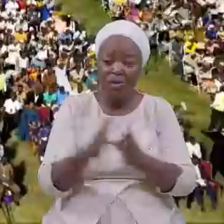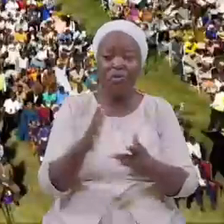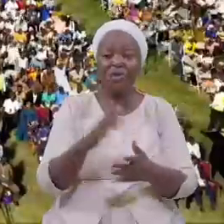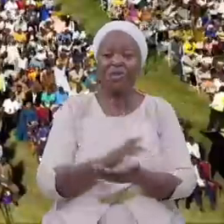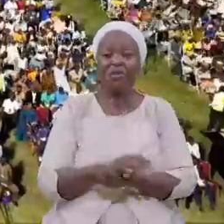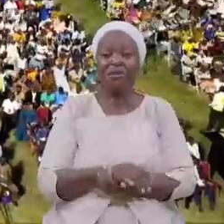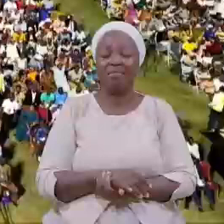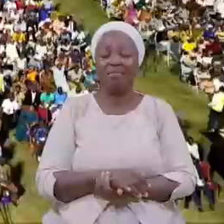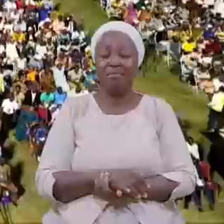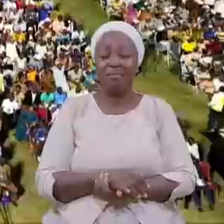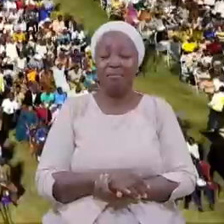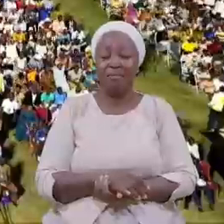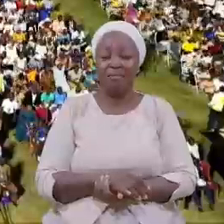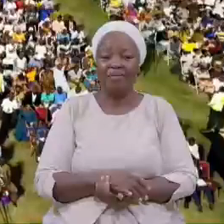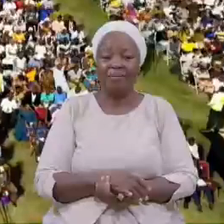Jesus.